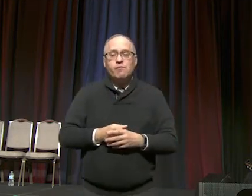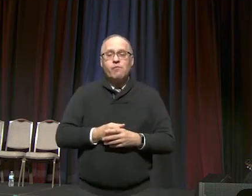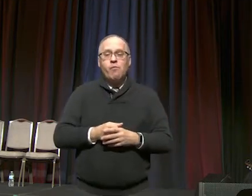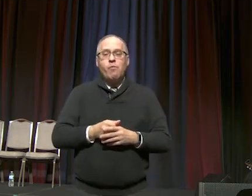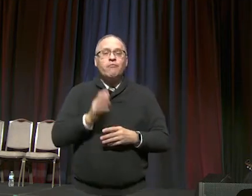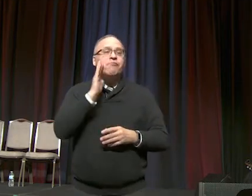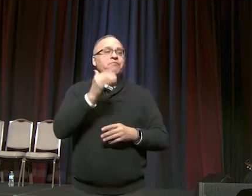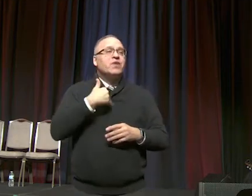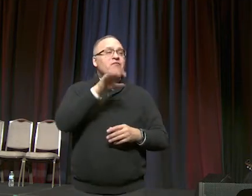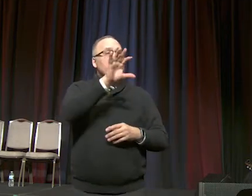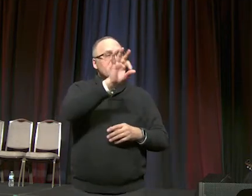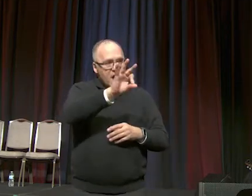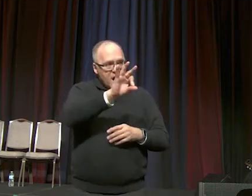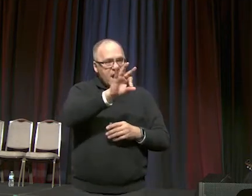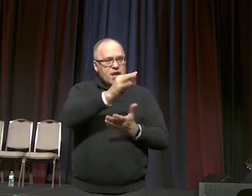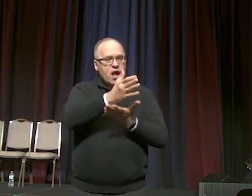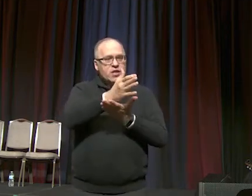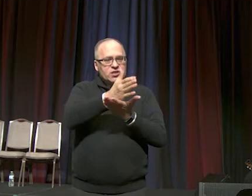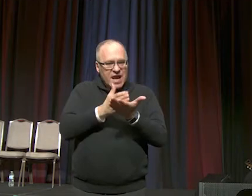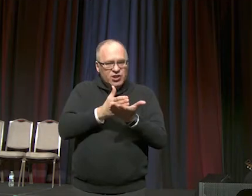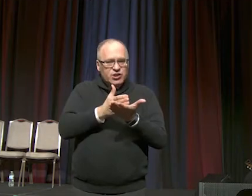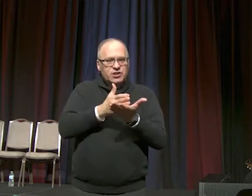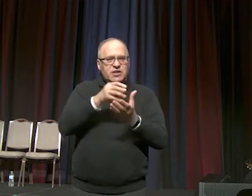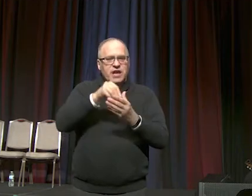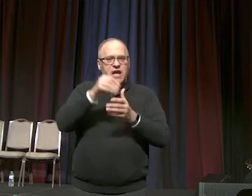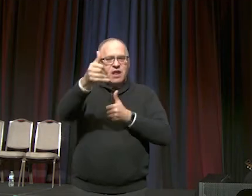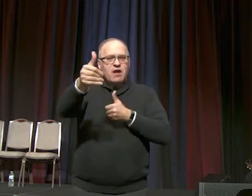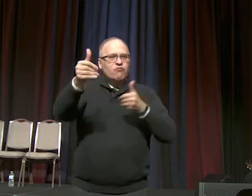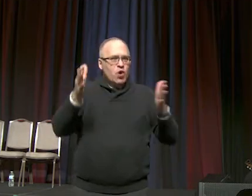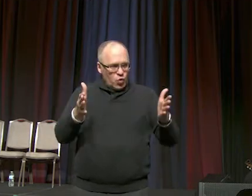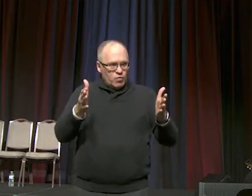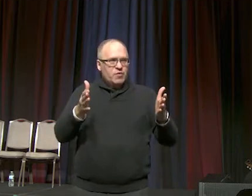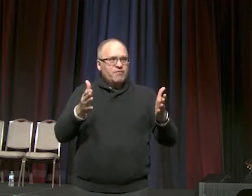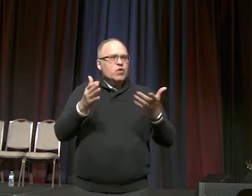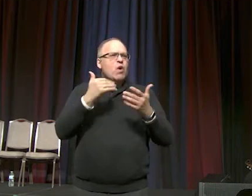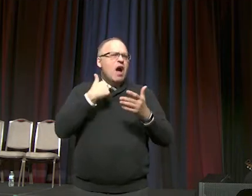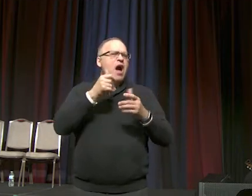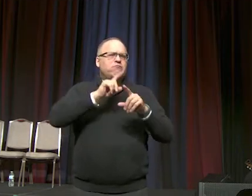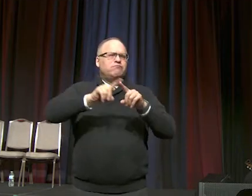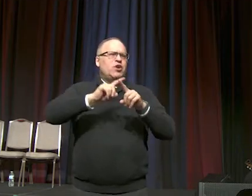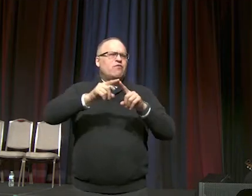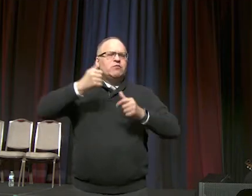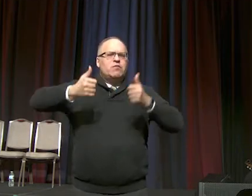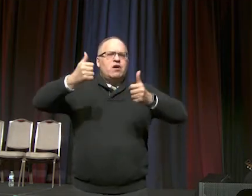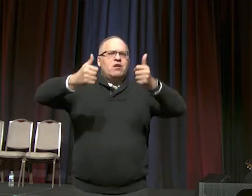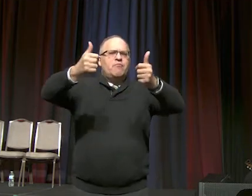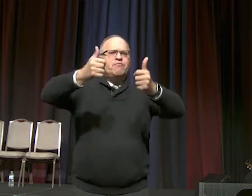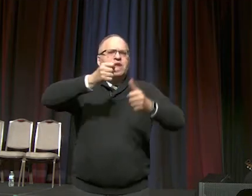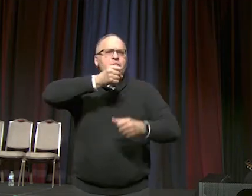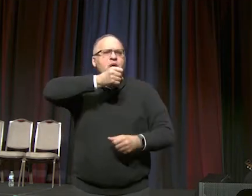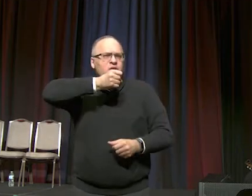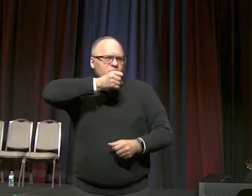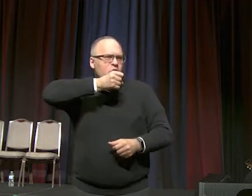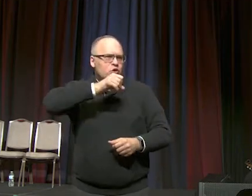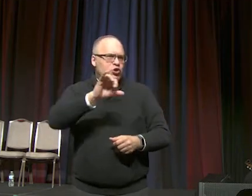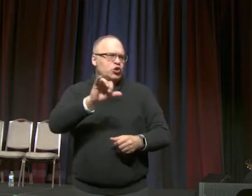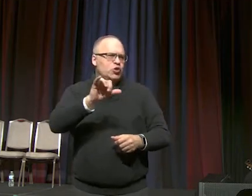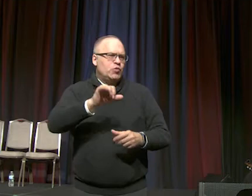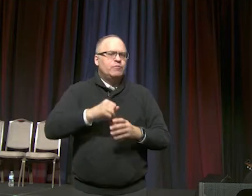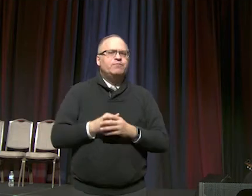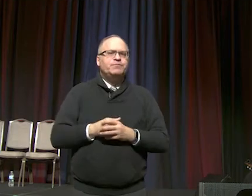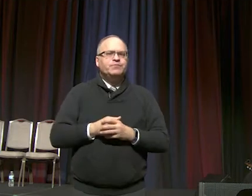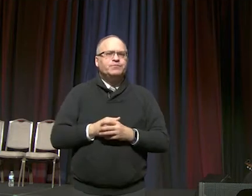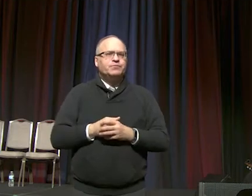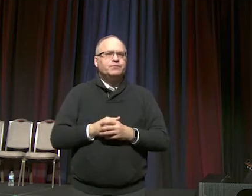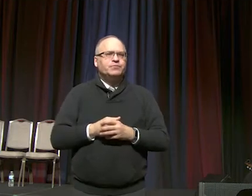9 sections, and they will be easily accessible to the microphones that we have placed throughout the room. If there is a